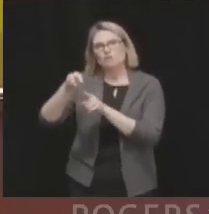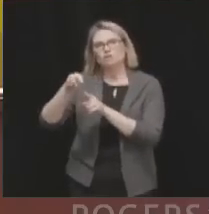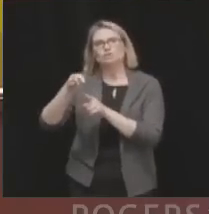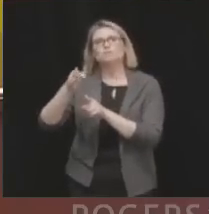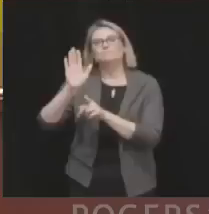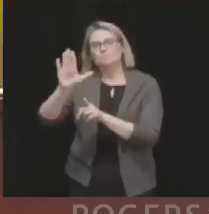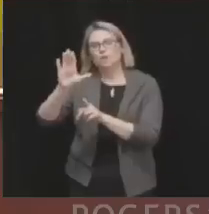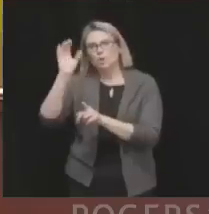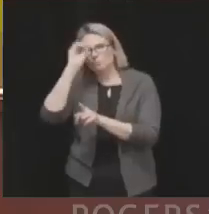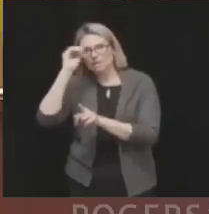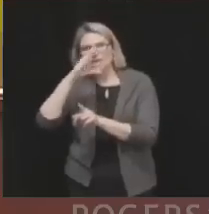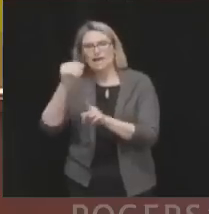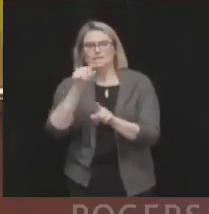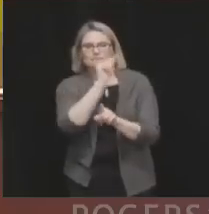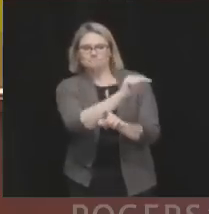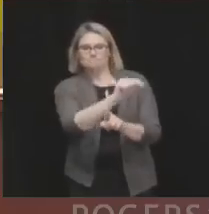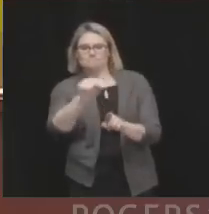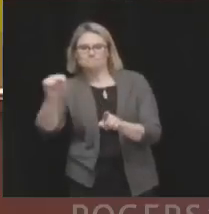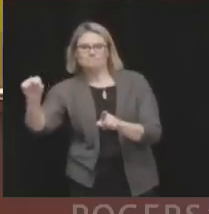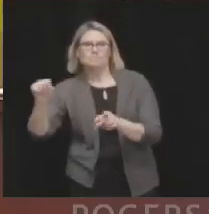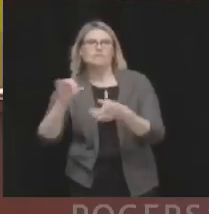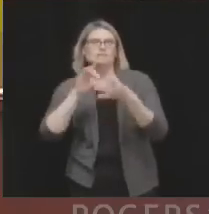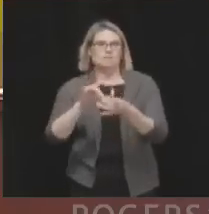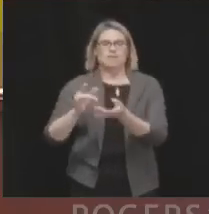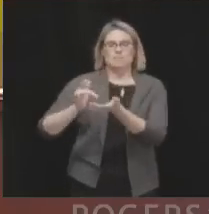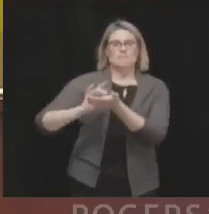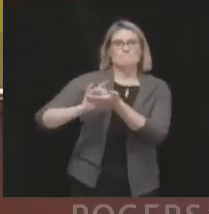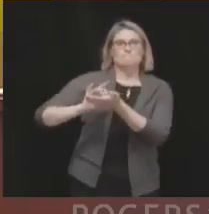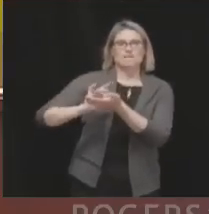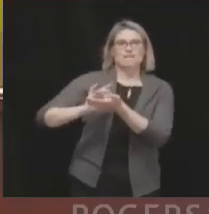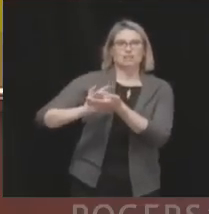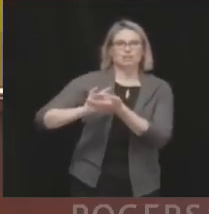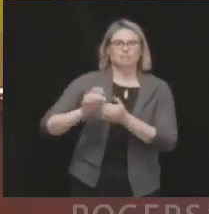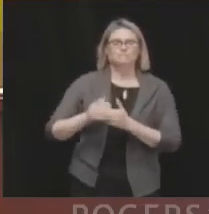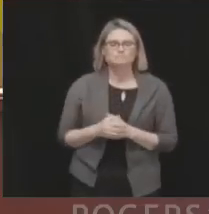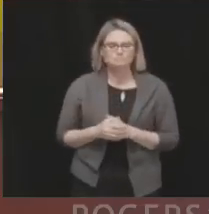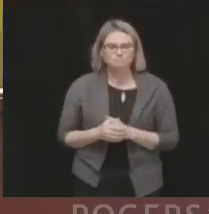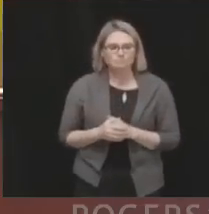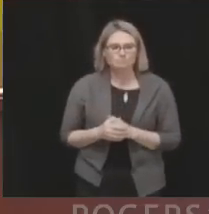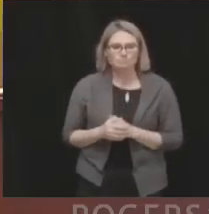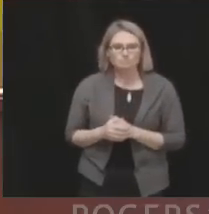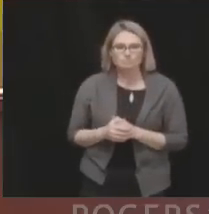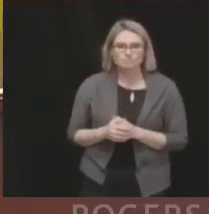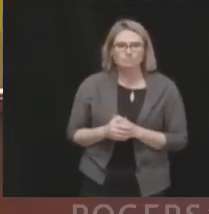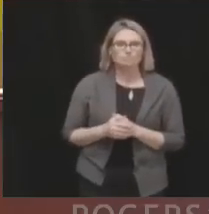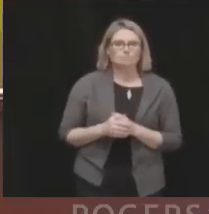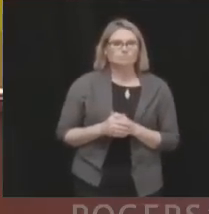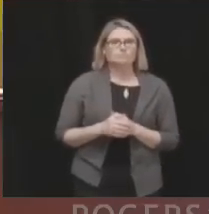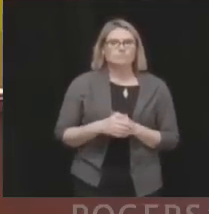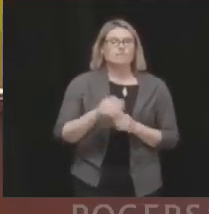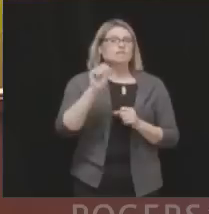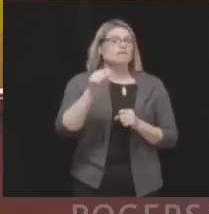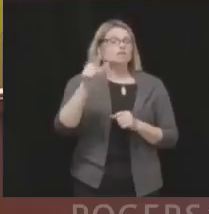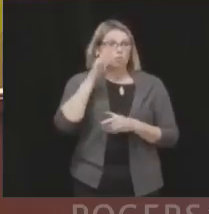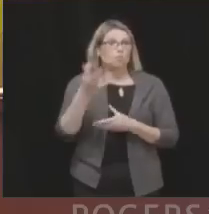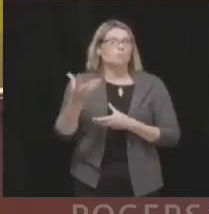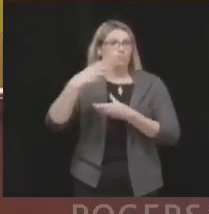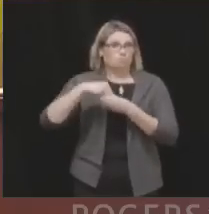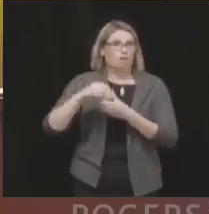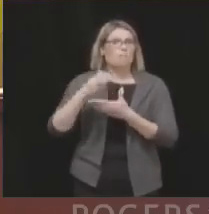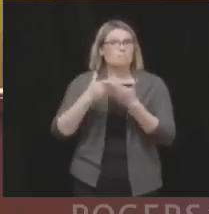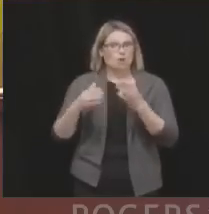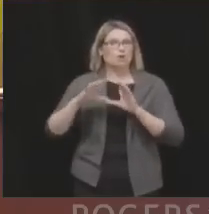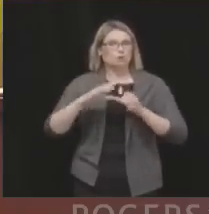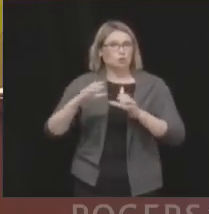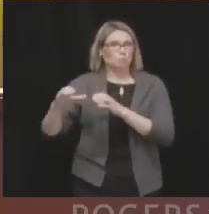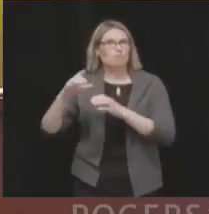asked for, I know the Minister of Health worked directly with the college and other pharmacists, looking at not only how the group is